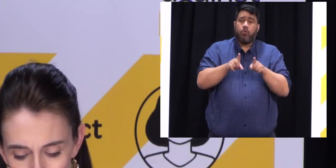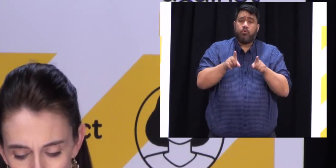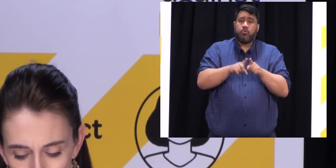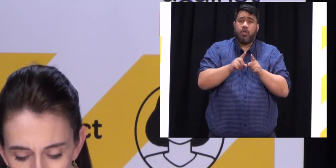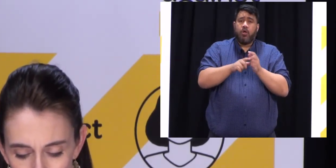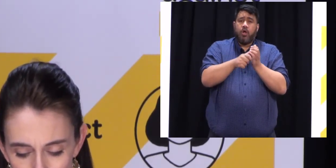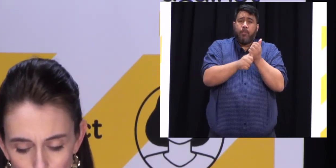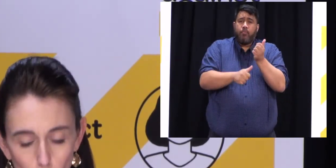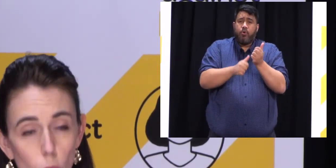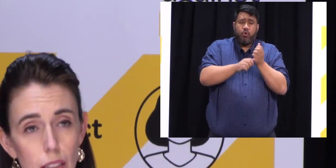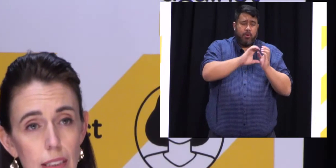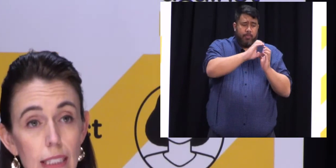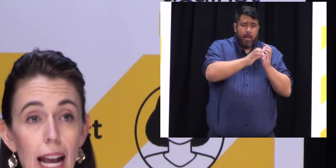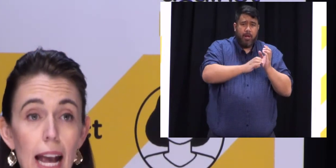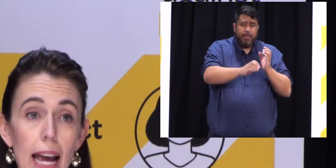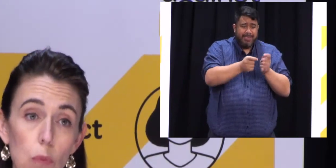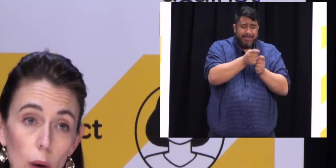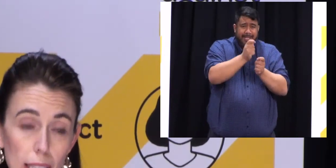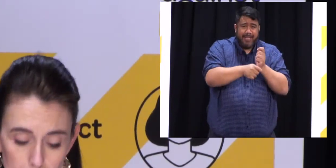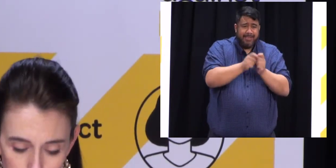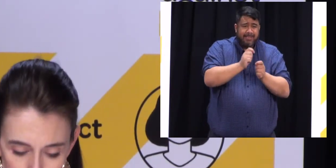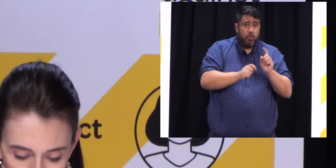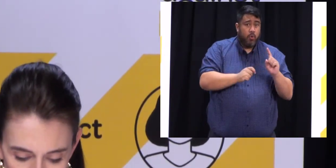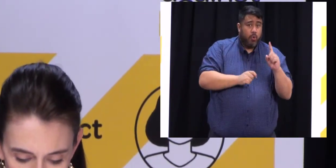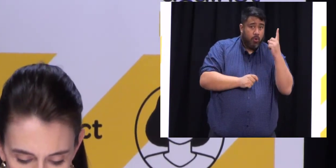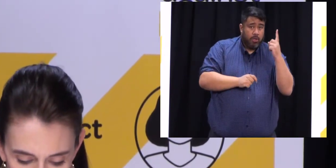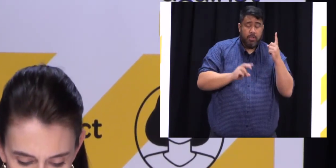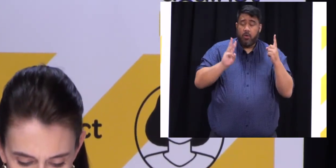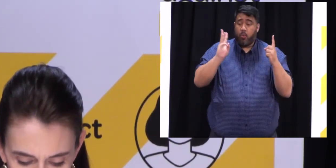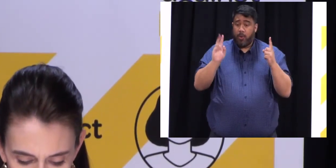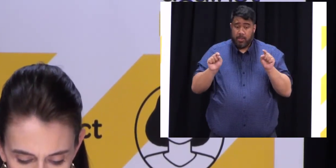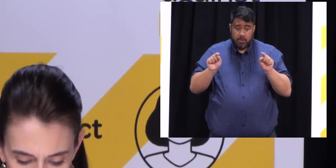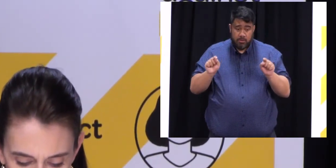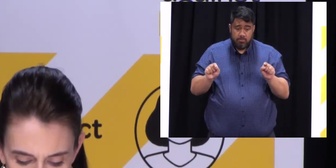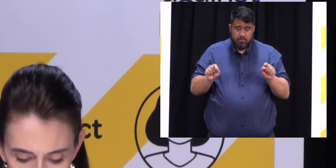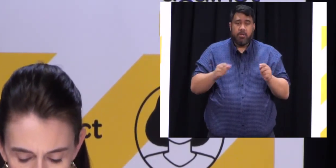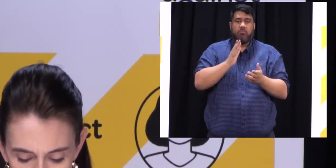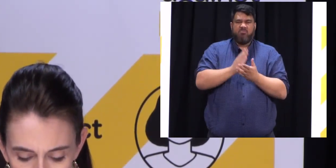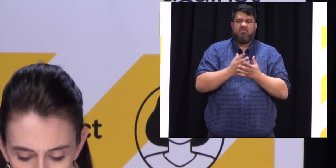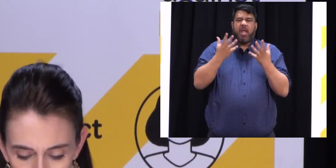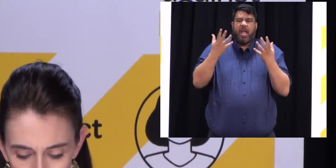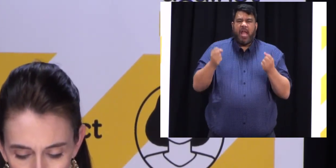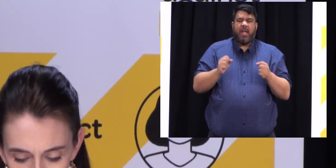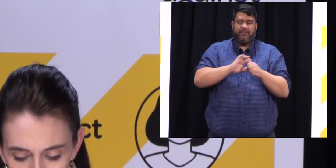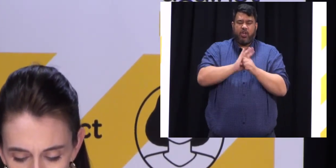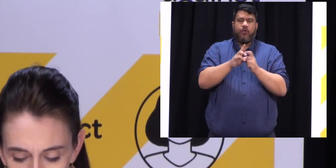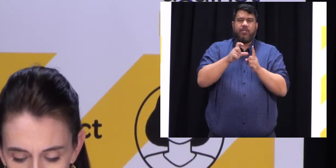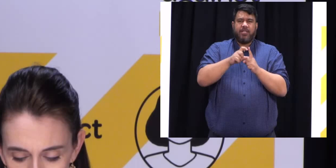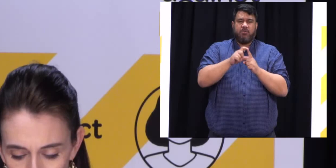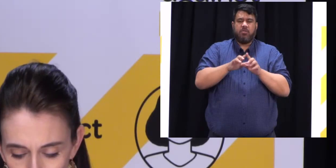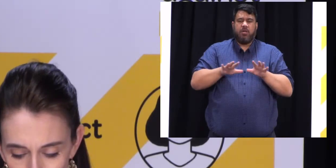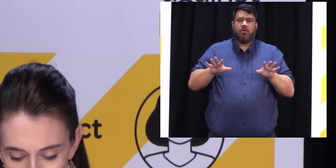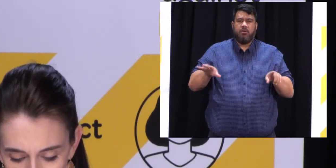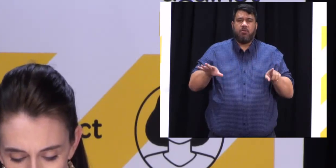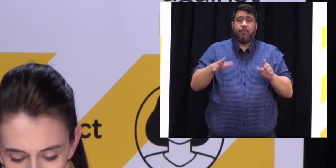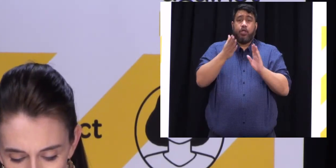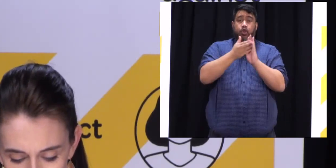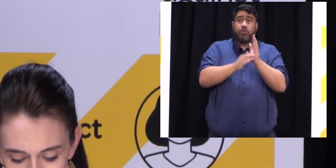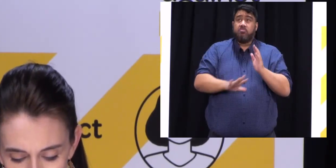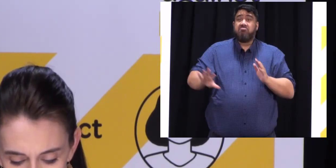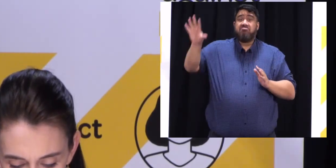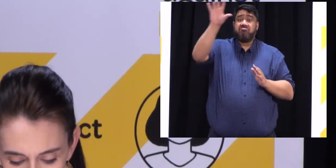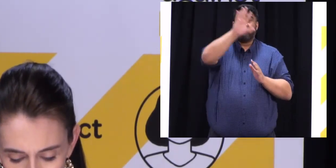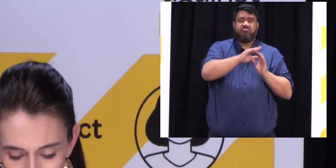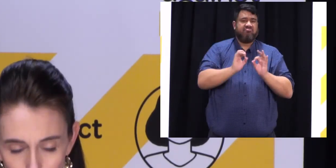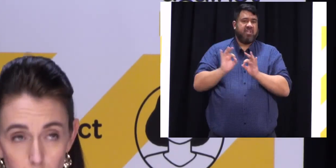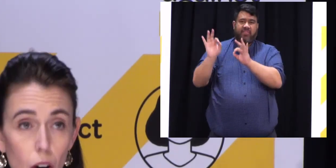positive results for sites in Auckland and Wellington only. So while we're starting to build a picture of Delta's spread, there remain